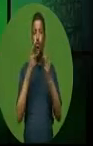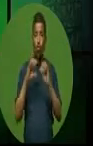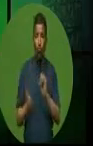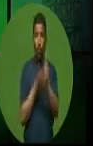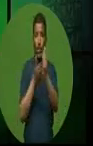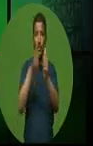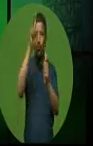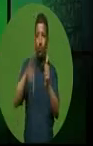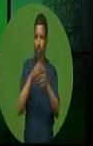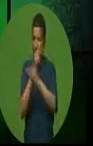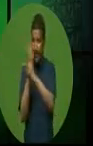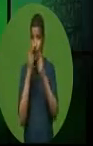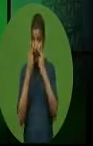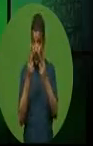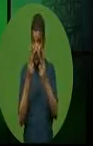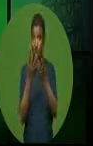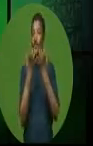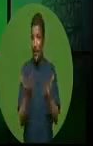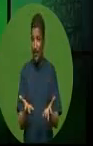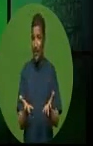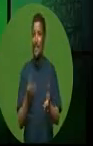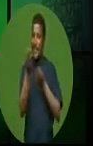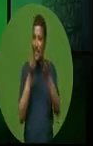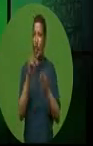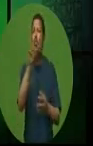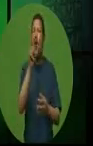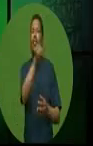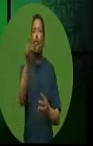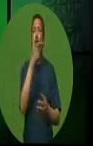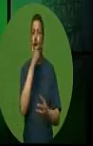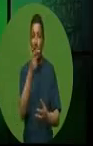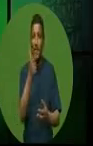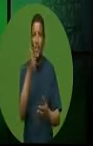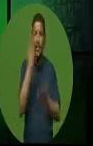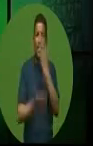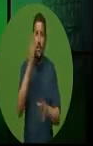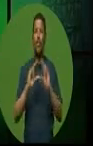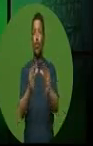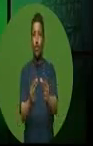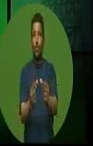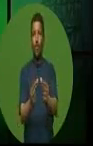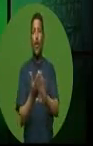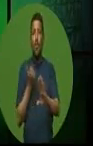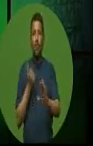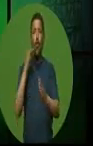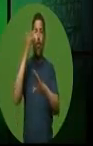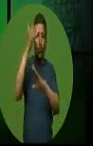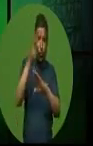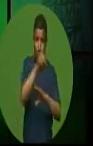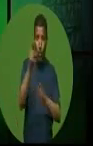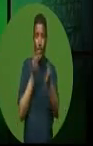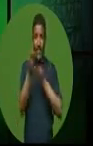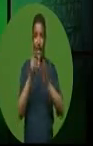following graph carefully and describe what you observe. Discuss in groups before you describe the